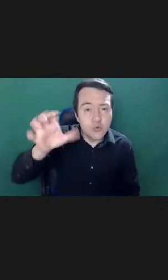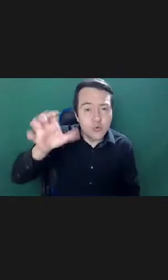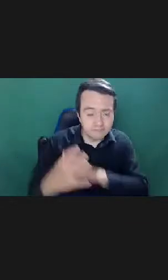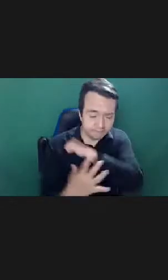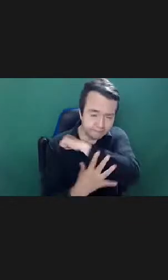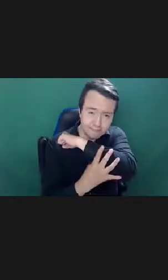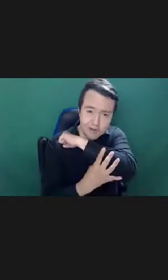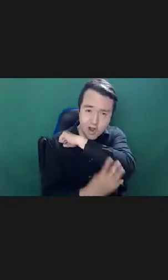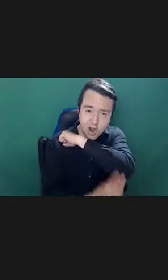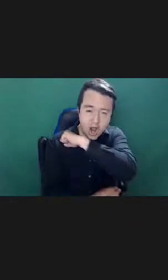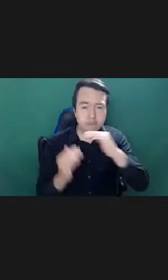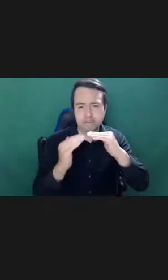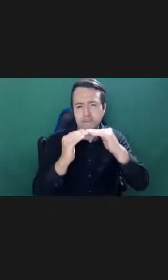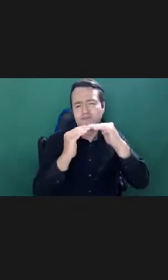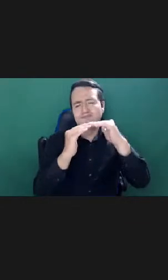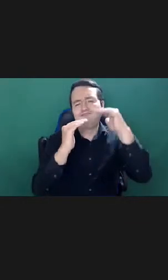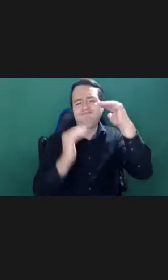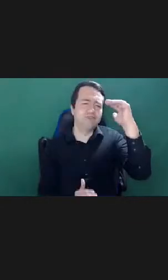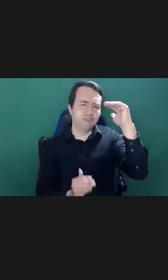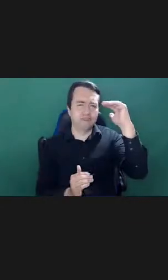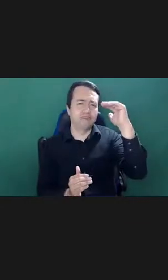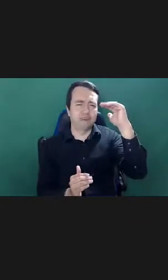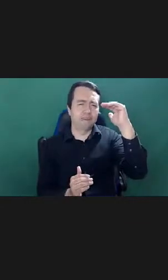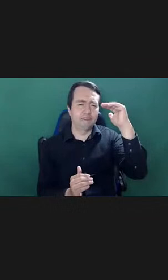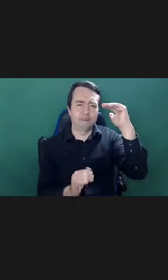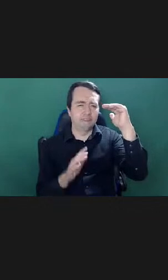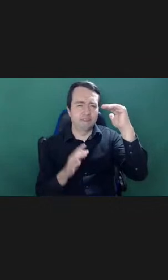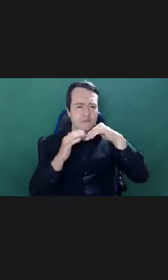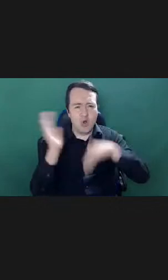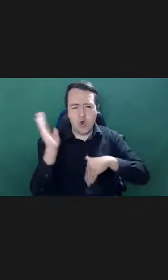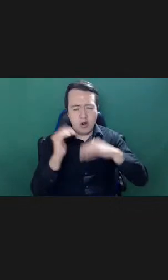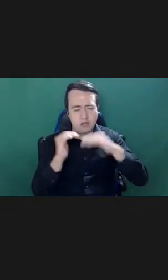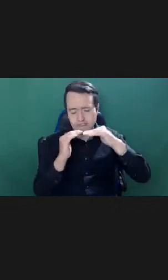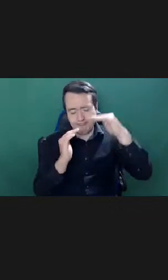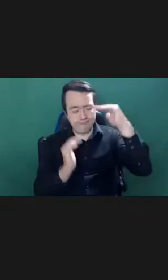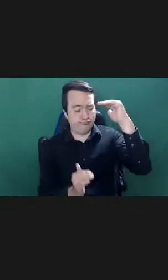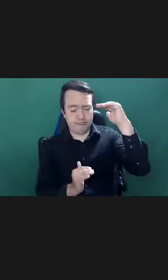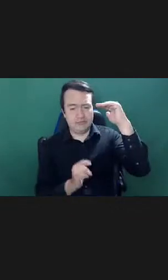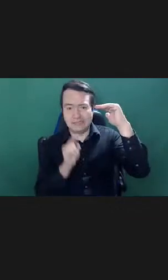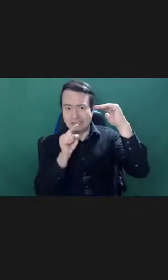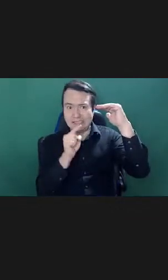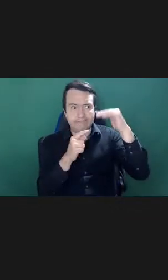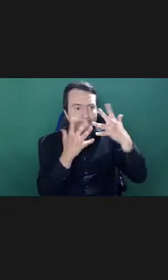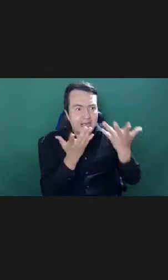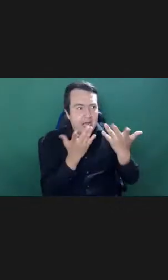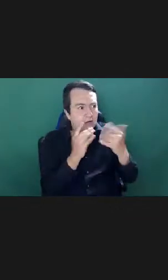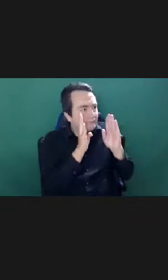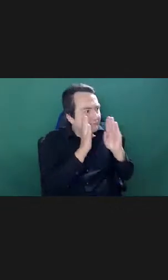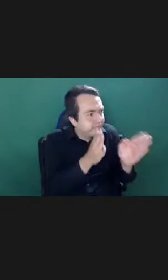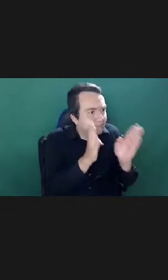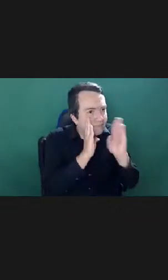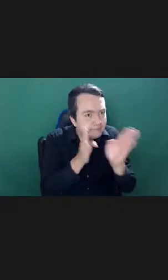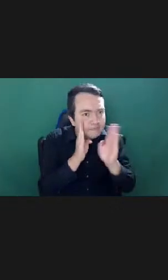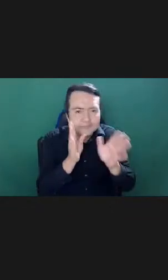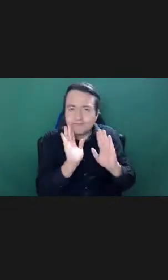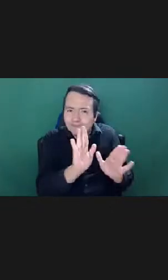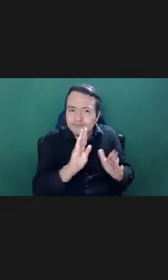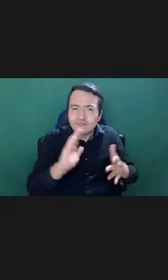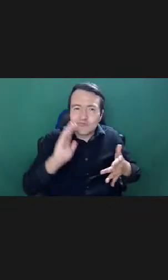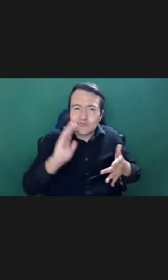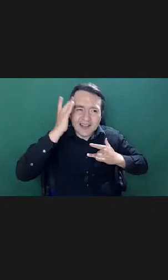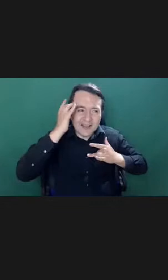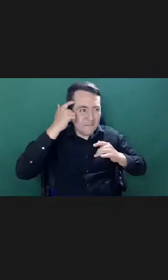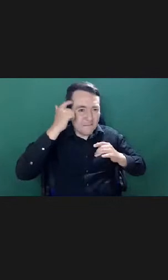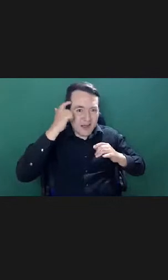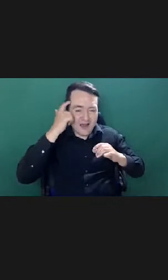conditions. What does this result in? Well, it results in specific profiles of coverage. This uses a